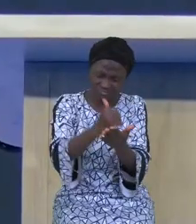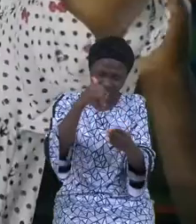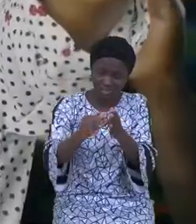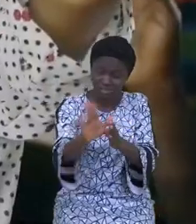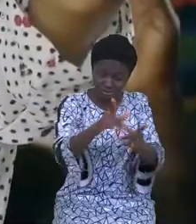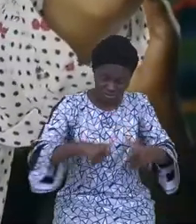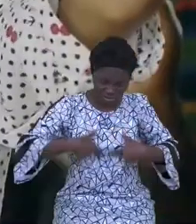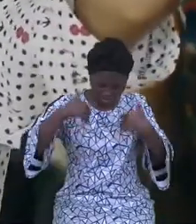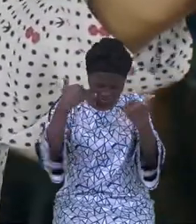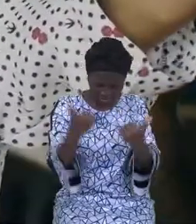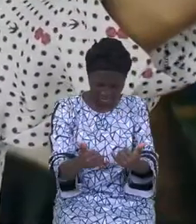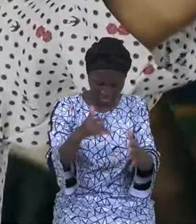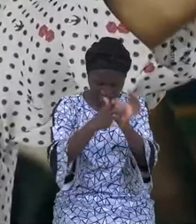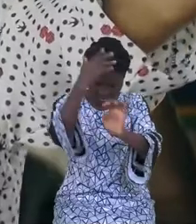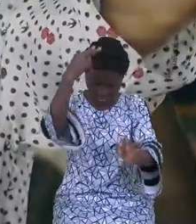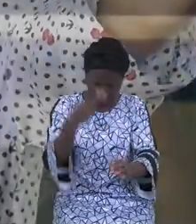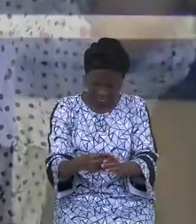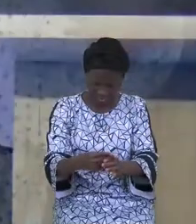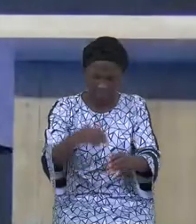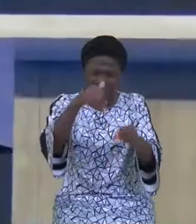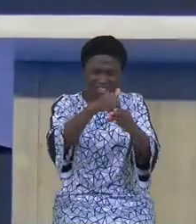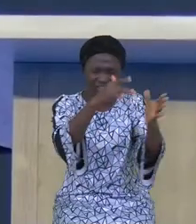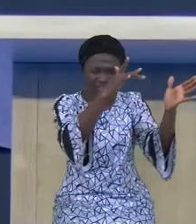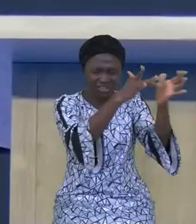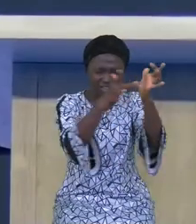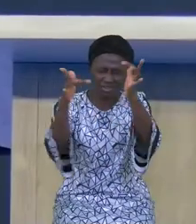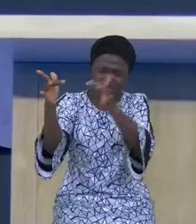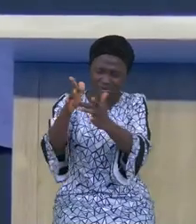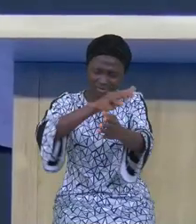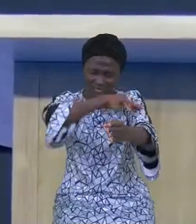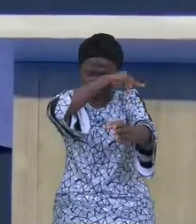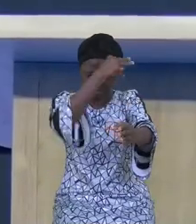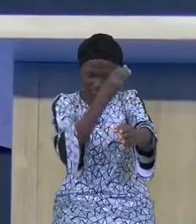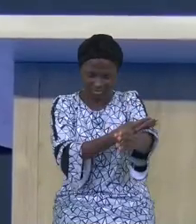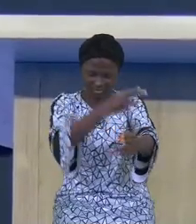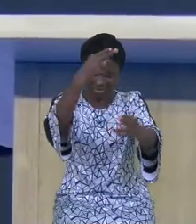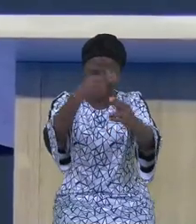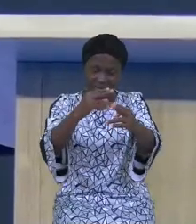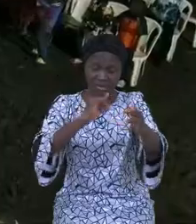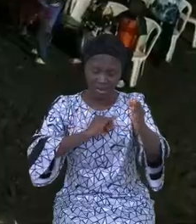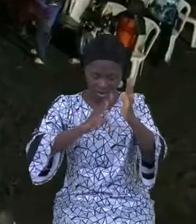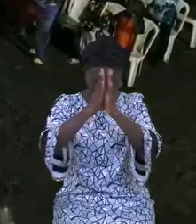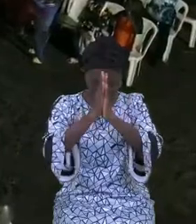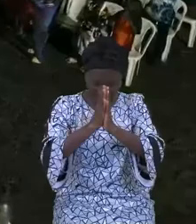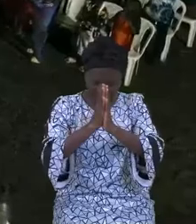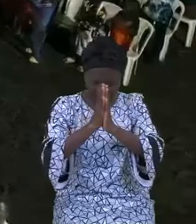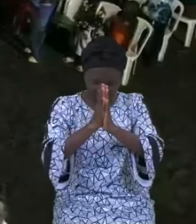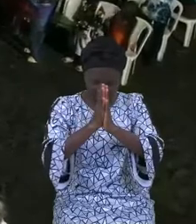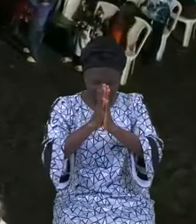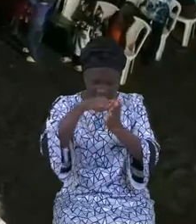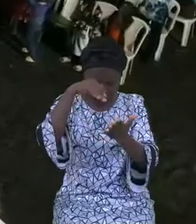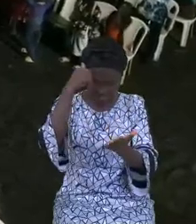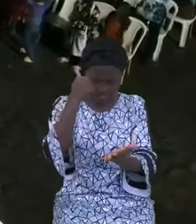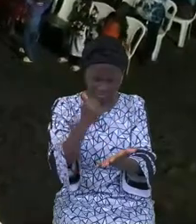now. In Jesus' mighty name, I pray.